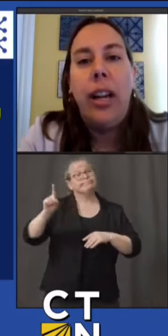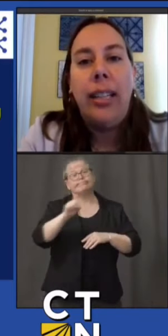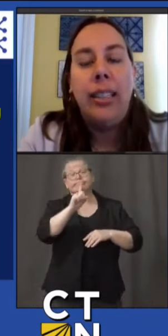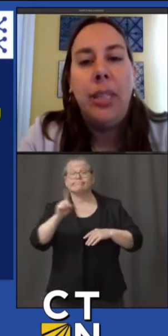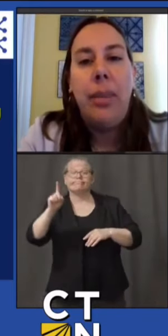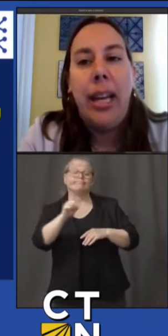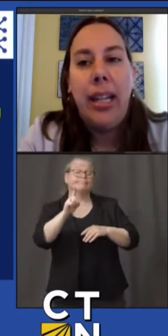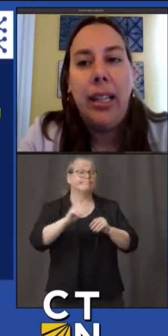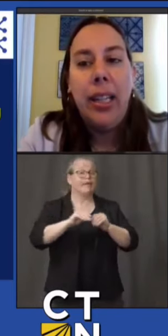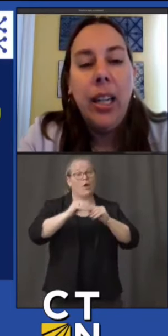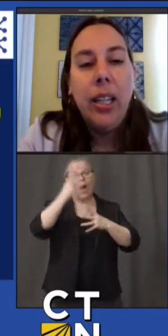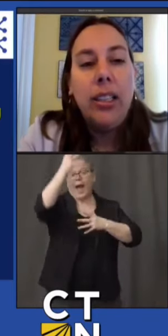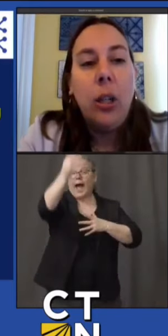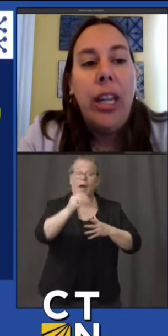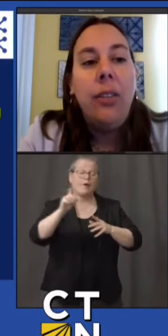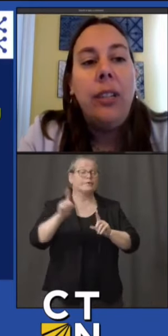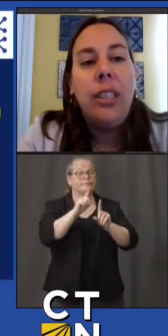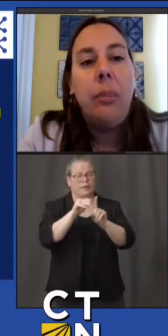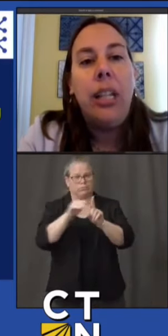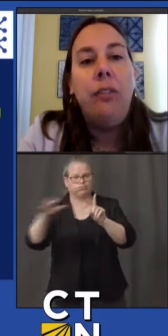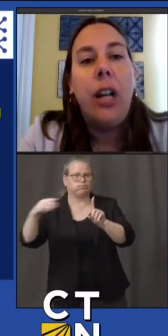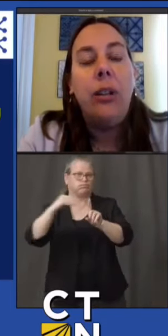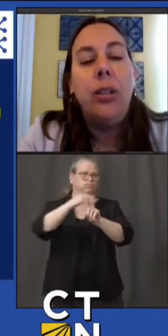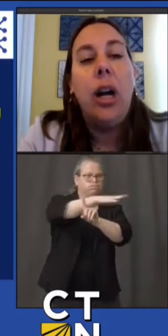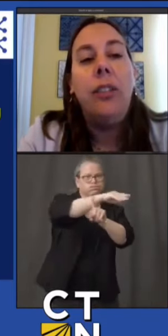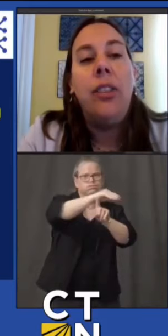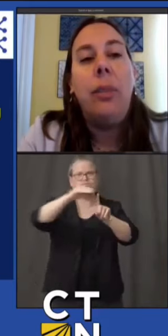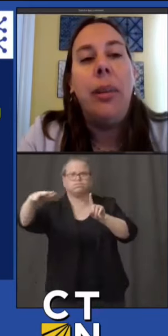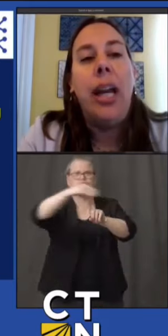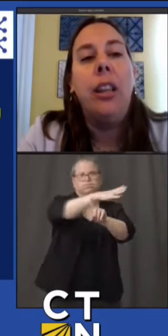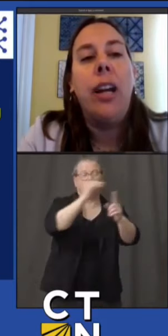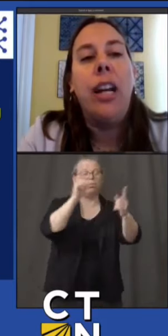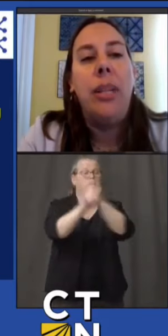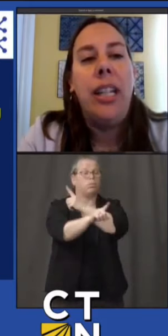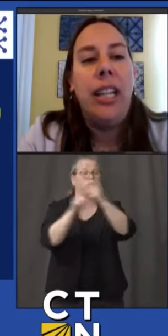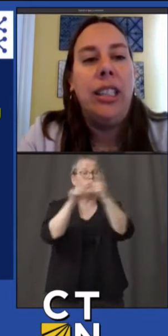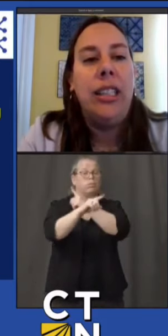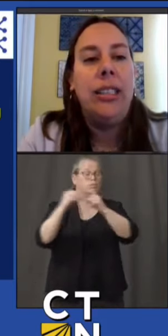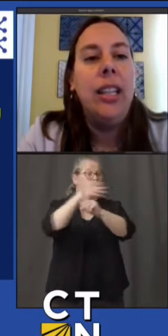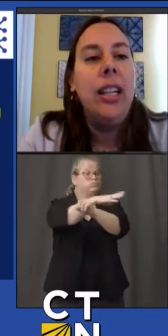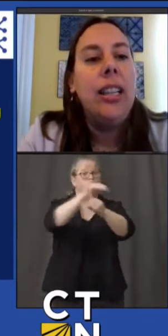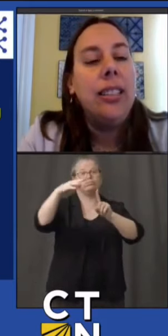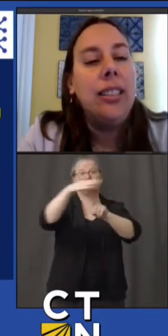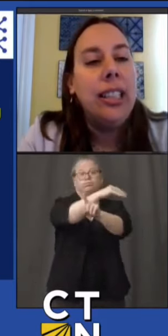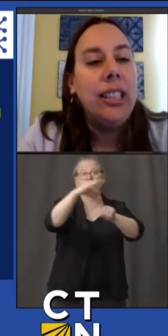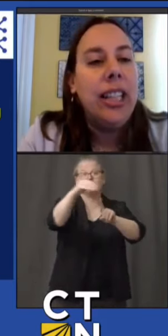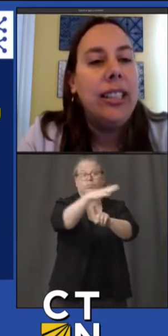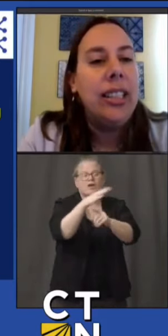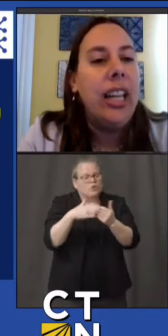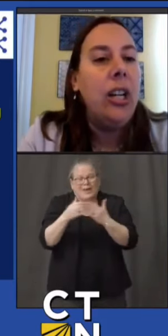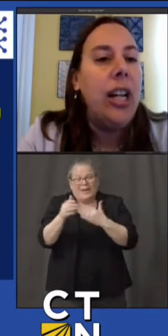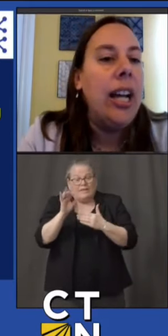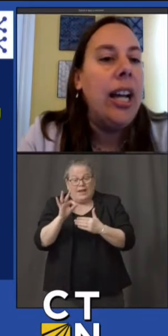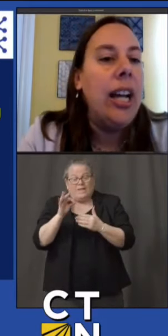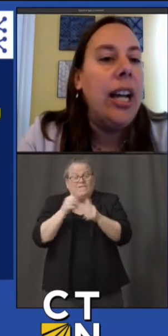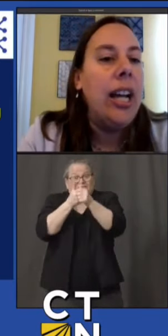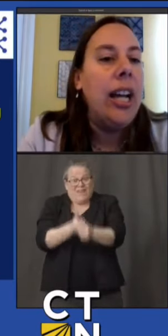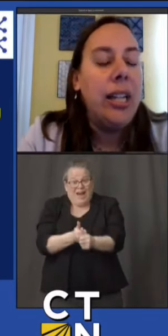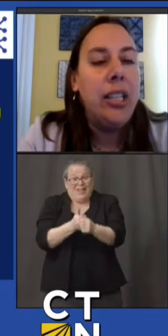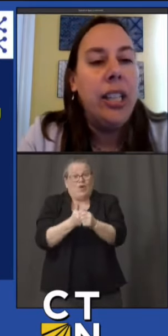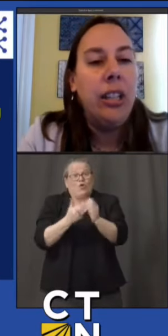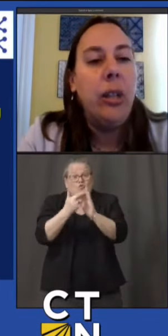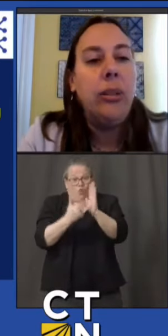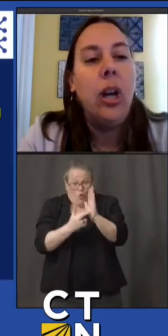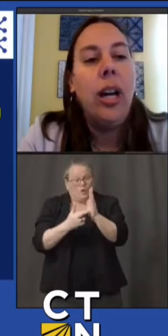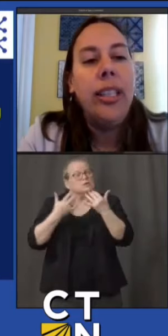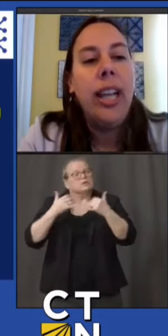they're asymptomatic. So even if somebody follows all of the public health recommendations, there is still a chance that they could unknowingly spread it